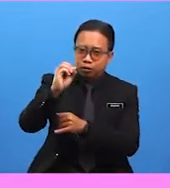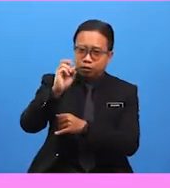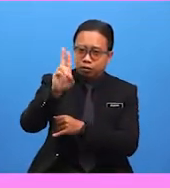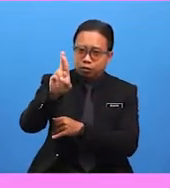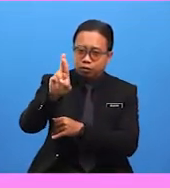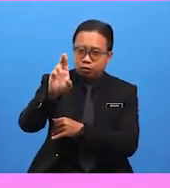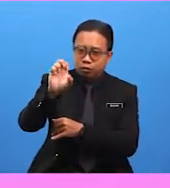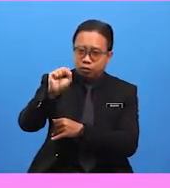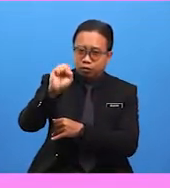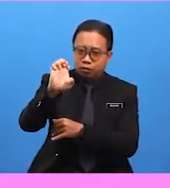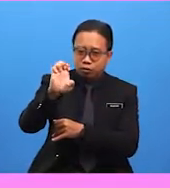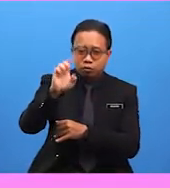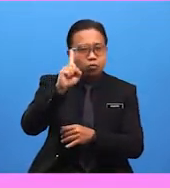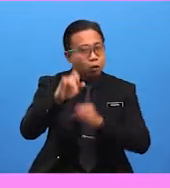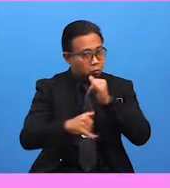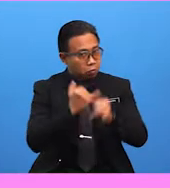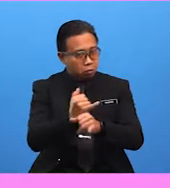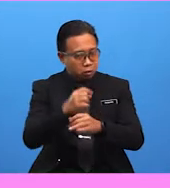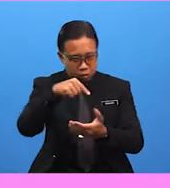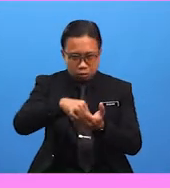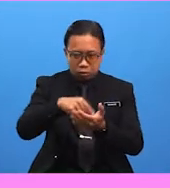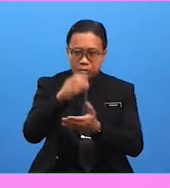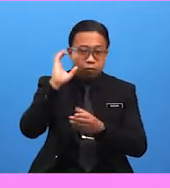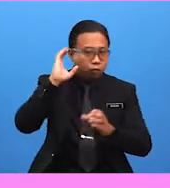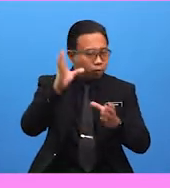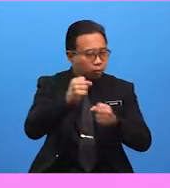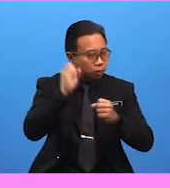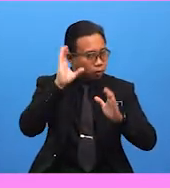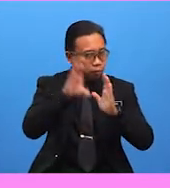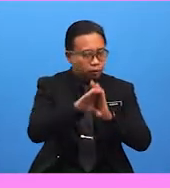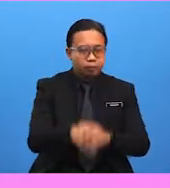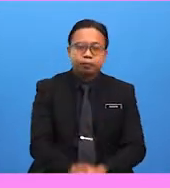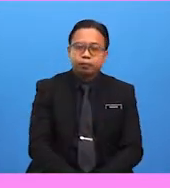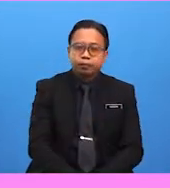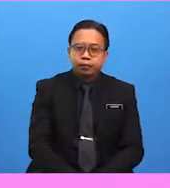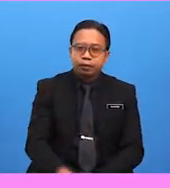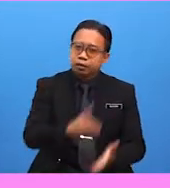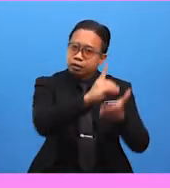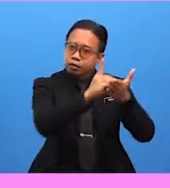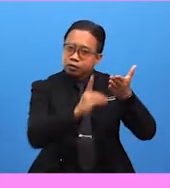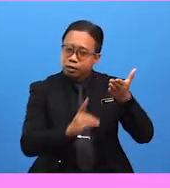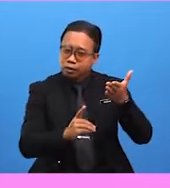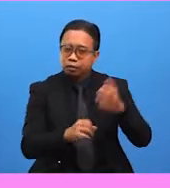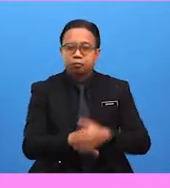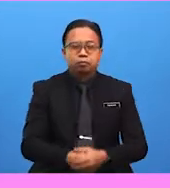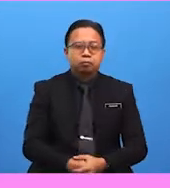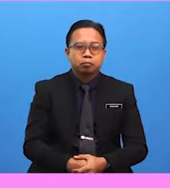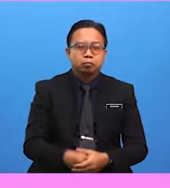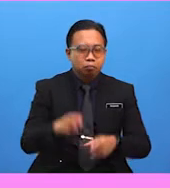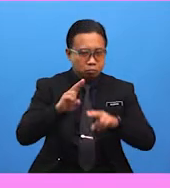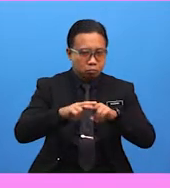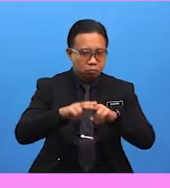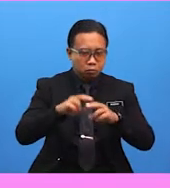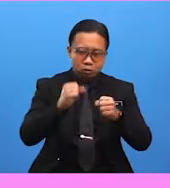photography or designing and go straight into workplace